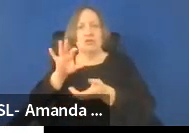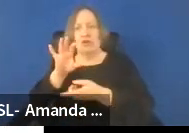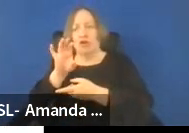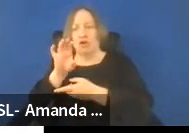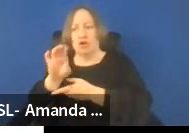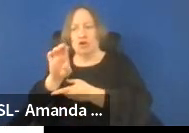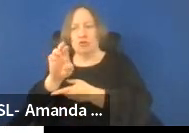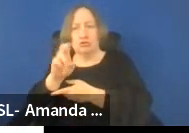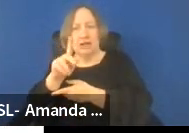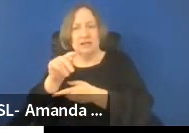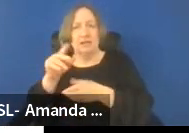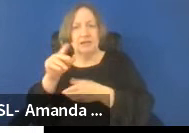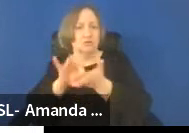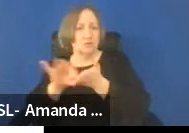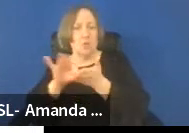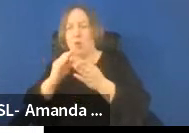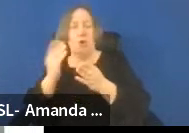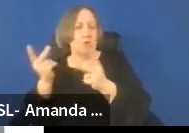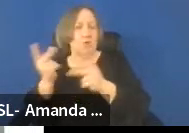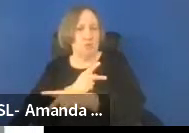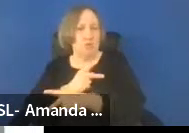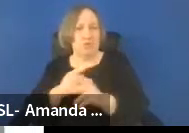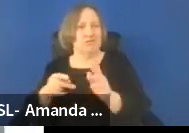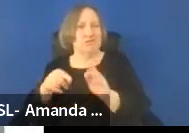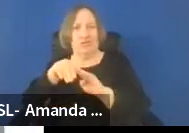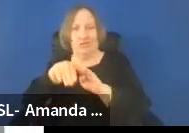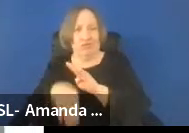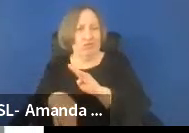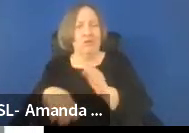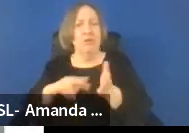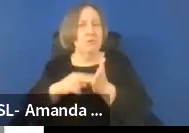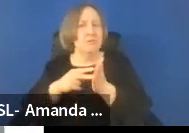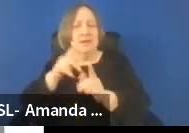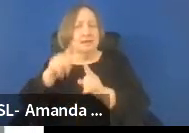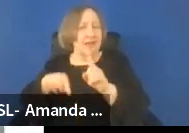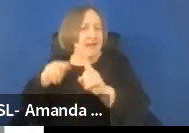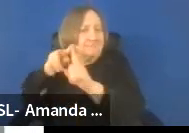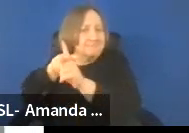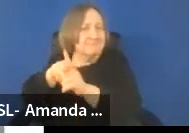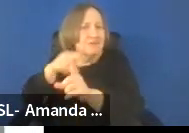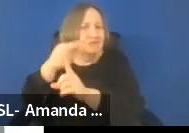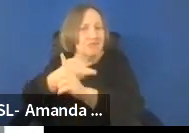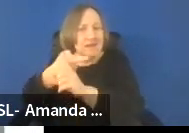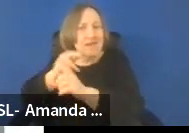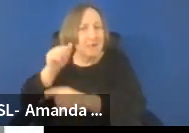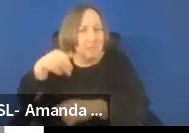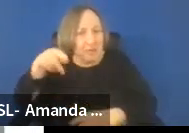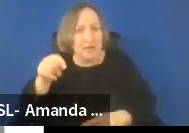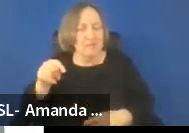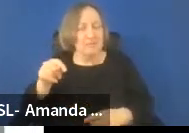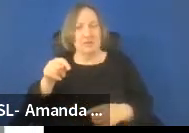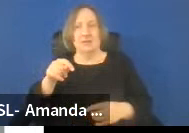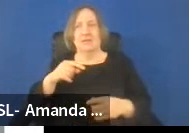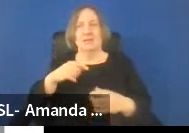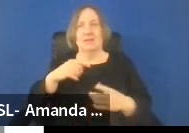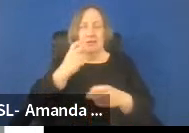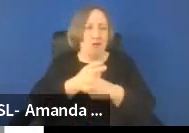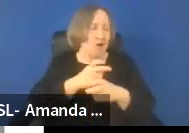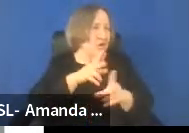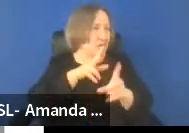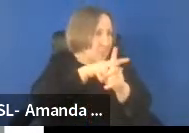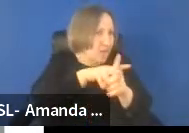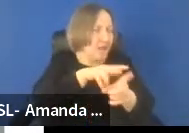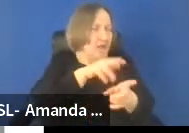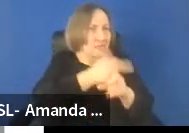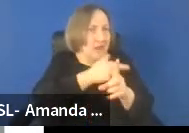to rent an apartment. And it put a lot of barriers and boundaries in front of me when I was applying to move into places, applying for jobs, wanting to